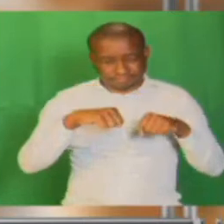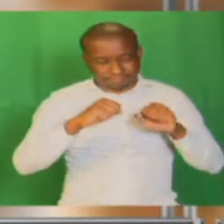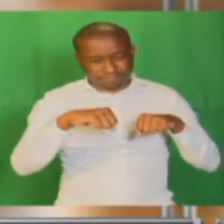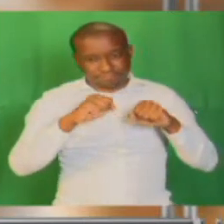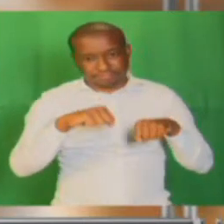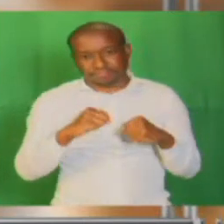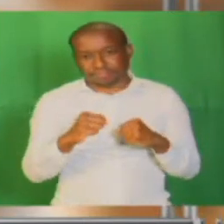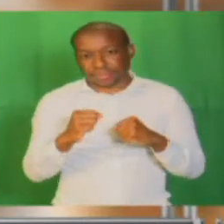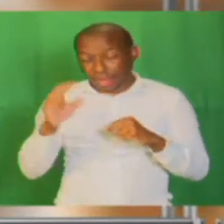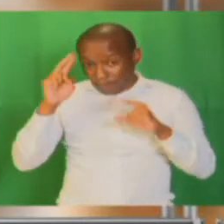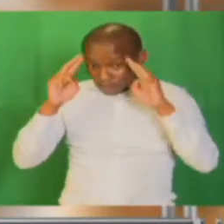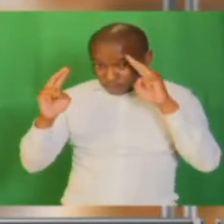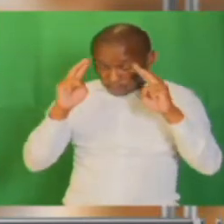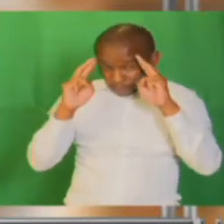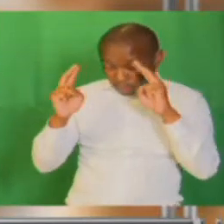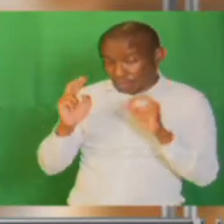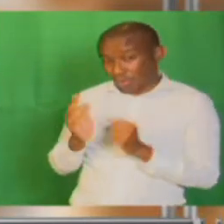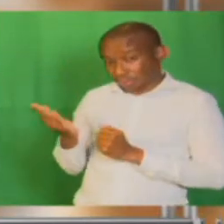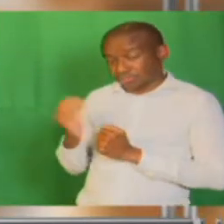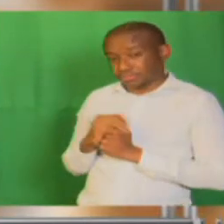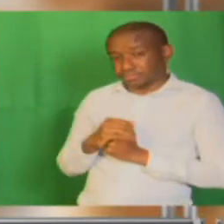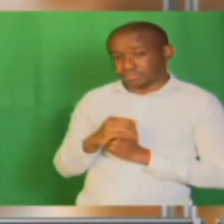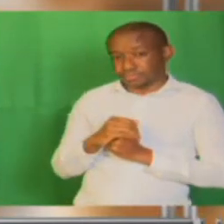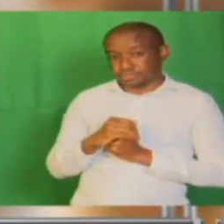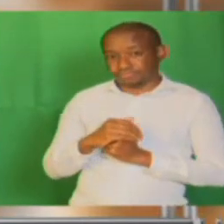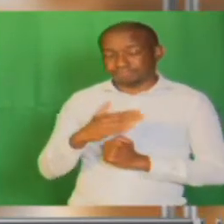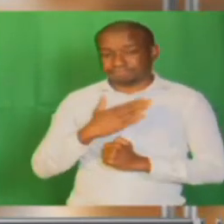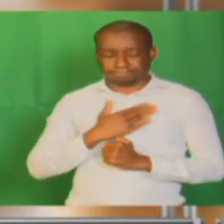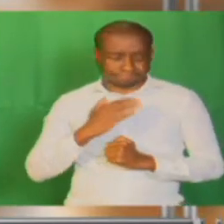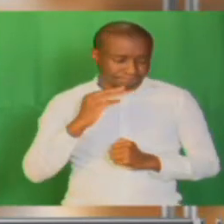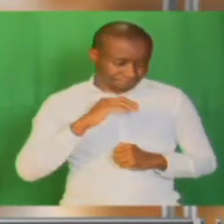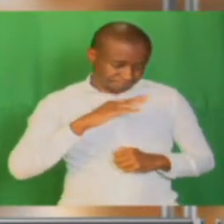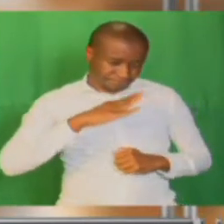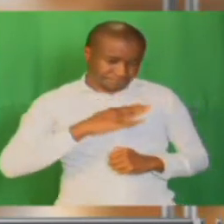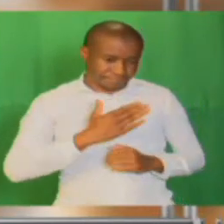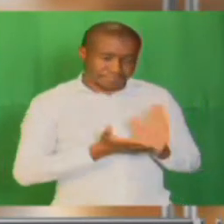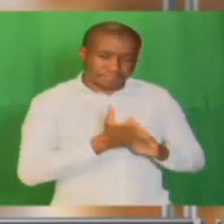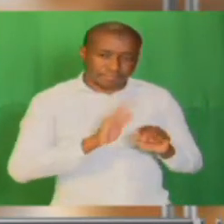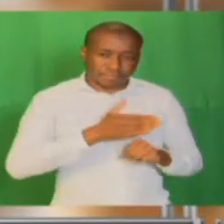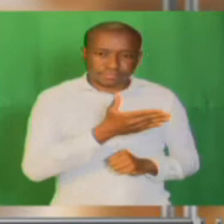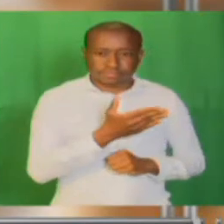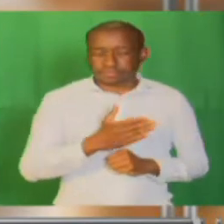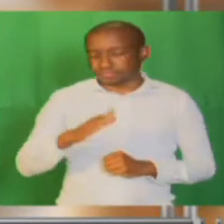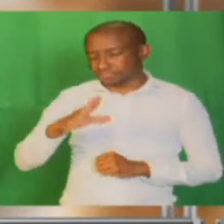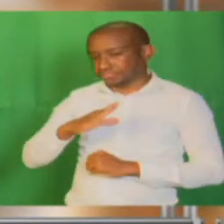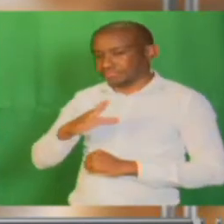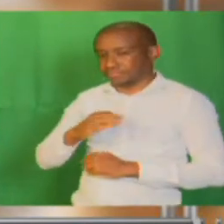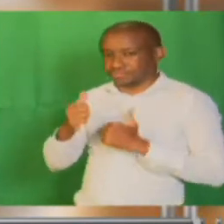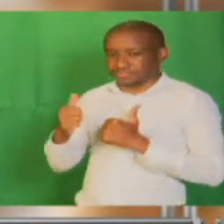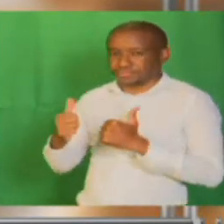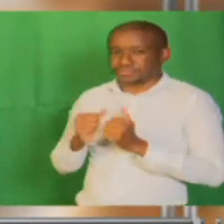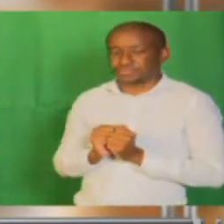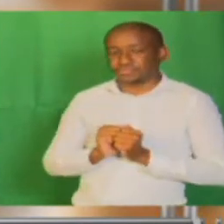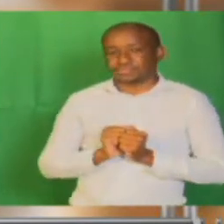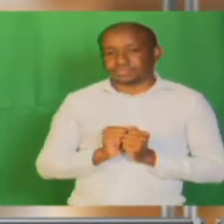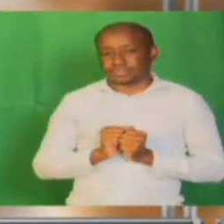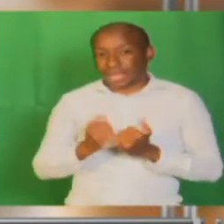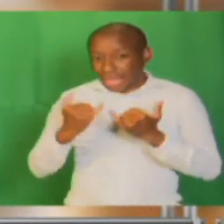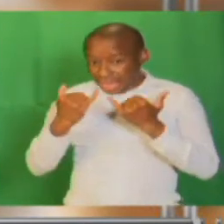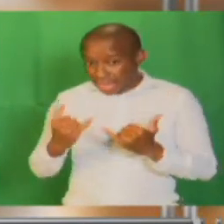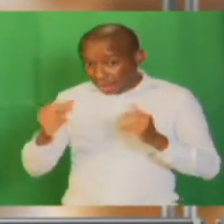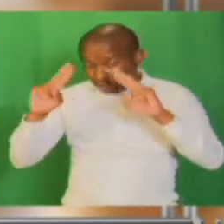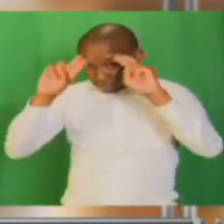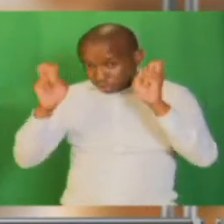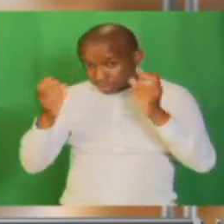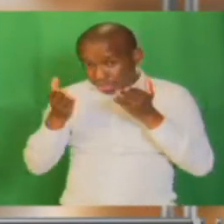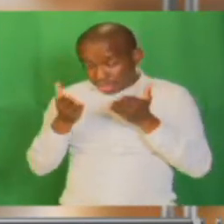Okay. A very good afternoon, ma'am. How are you today? Afternoon, Lerato. How are you, girl? I'm alright. I'm good, too. Okay. Since today's